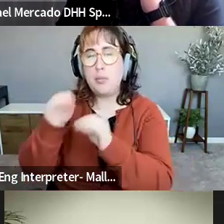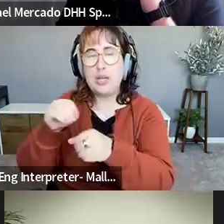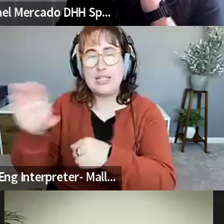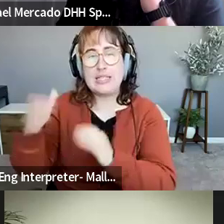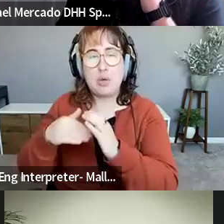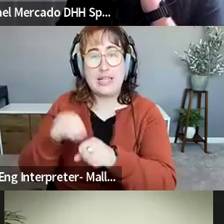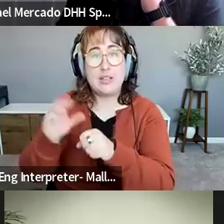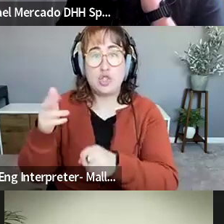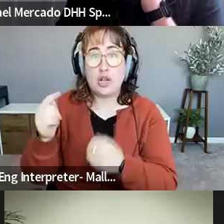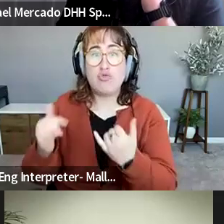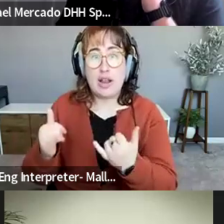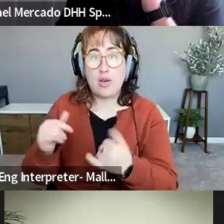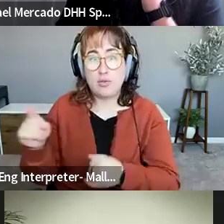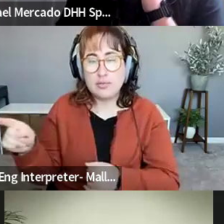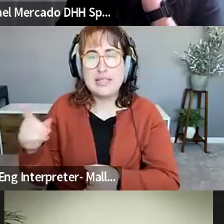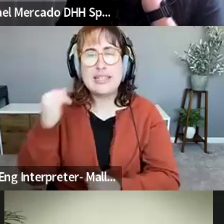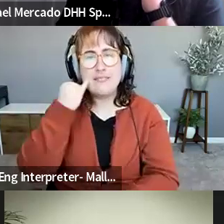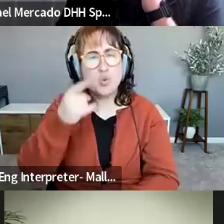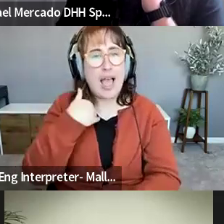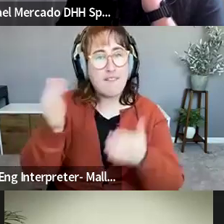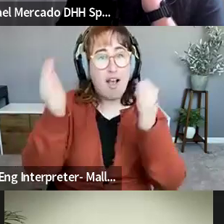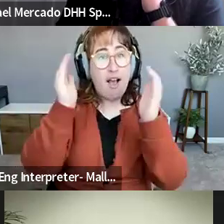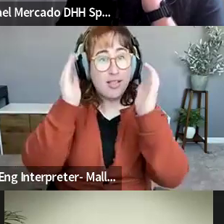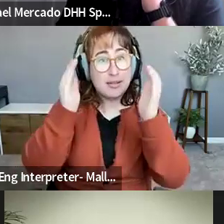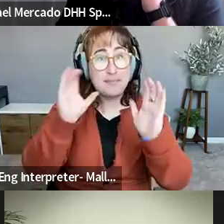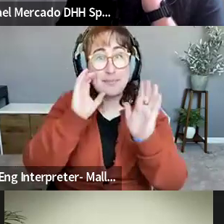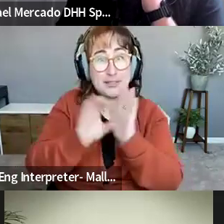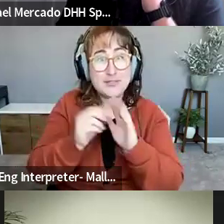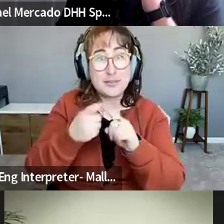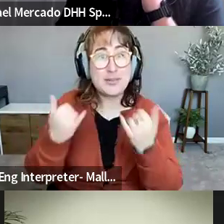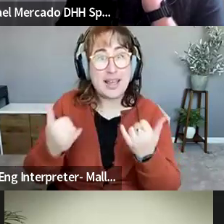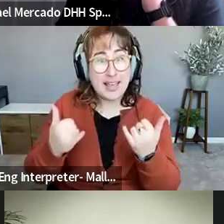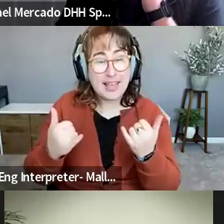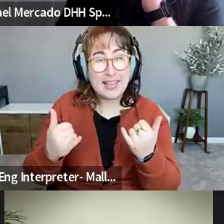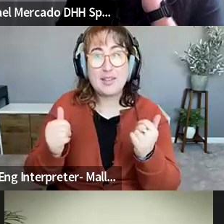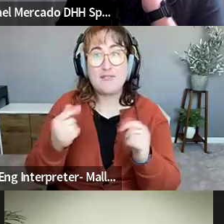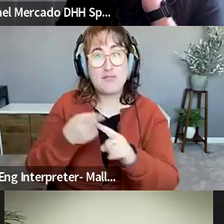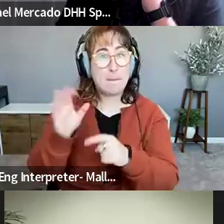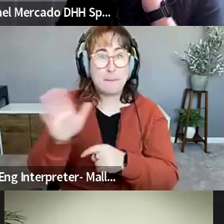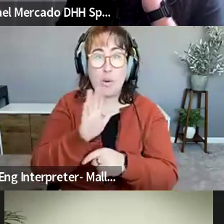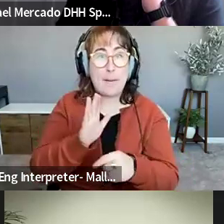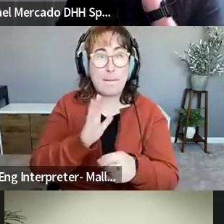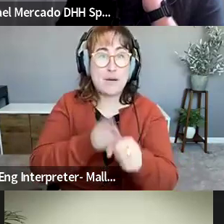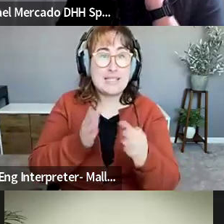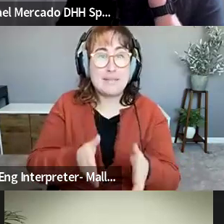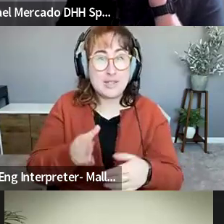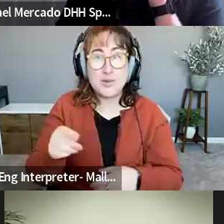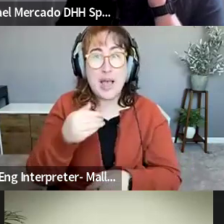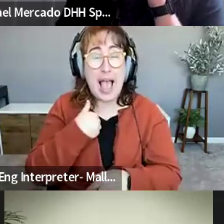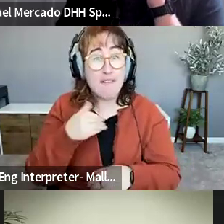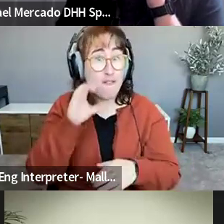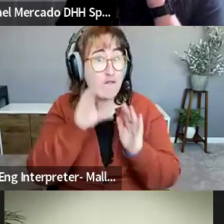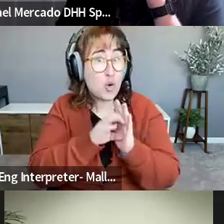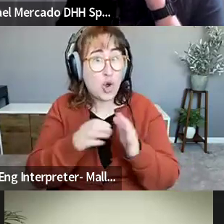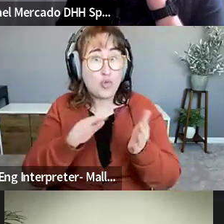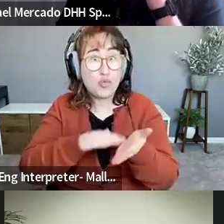in the chat right now. If you have Halloween photos from today from participants and you've got photo